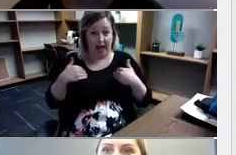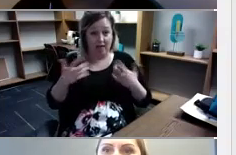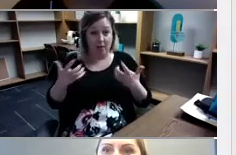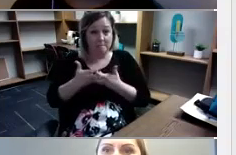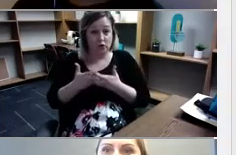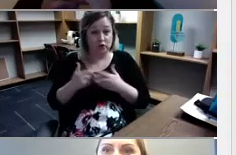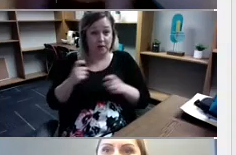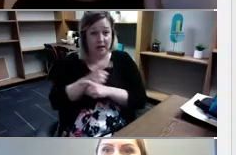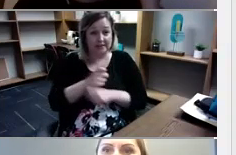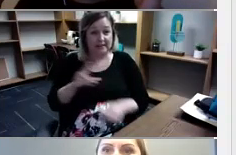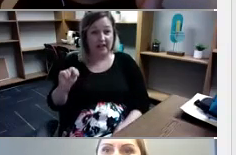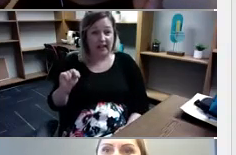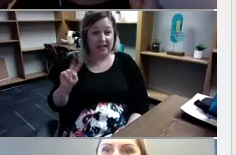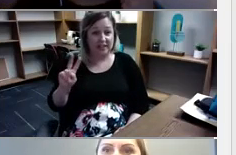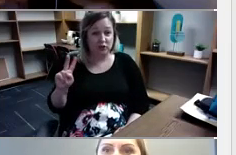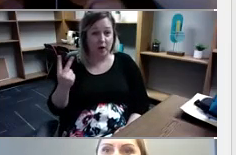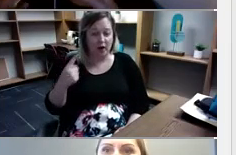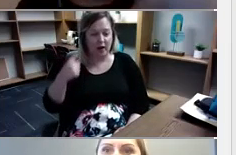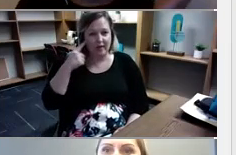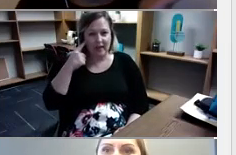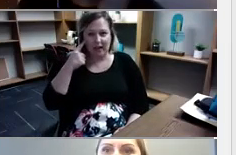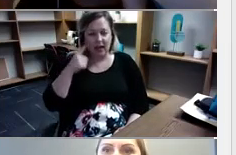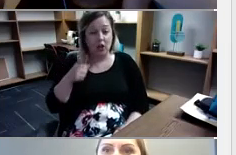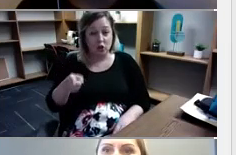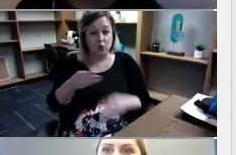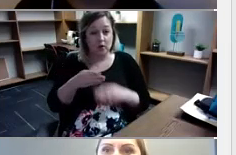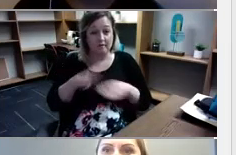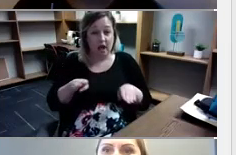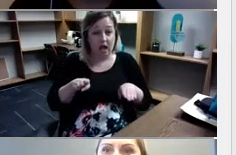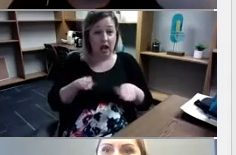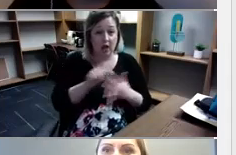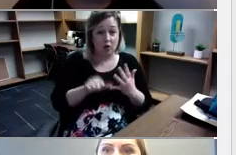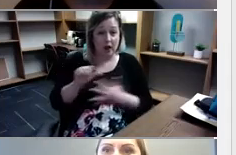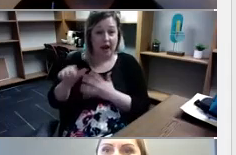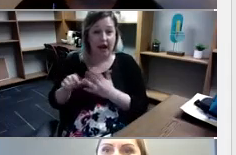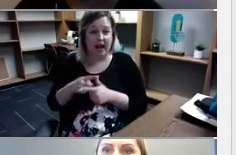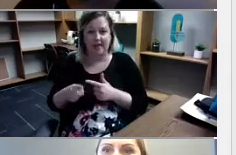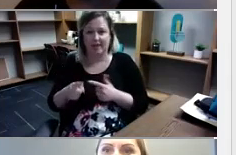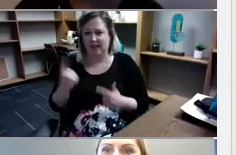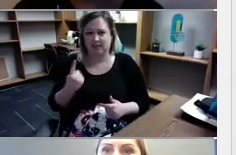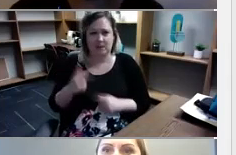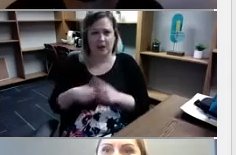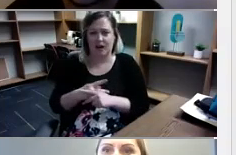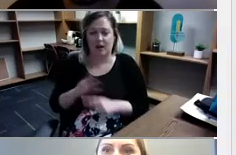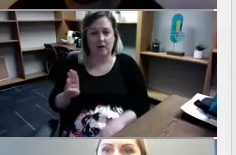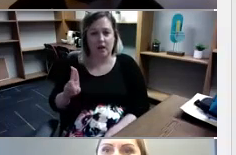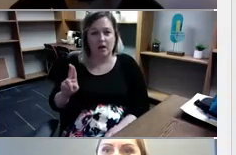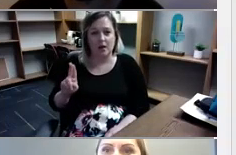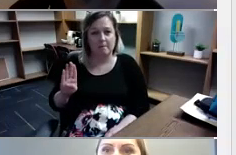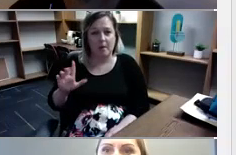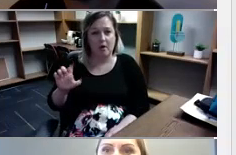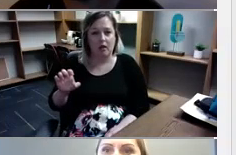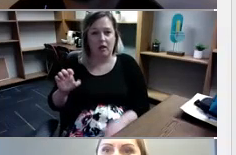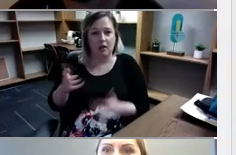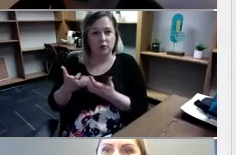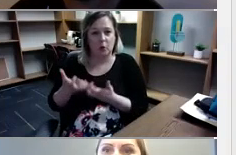an algorithm where we divided our array and then we are sort of bubble sorting the array back for some weird reason, right? So in that particular